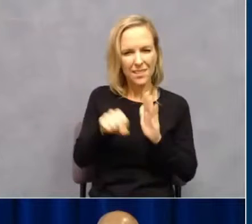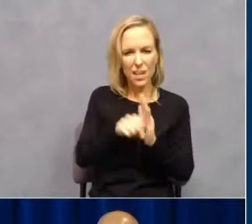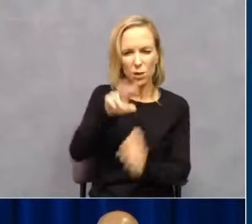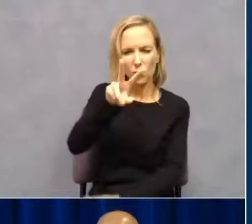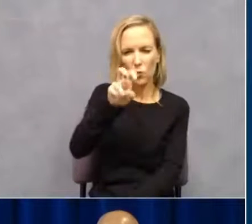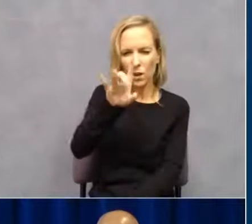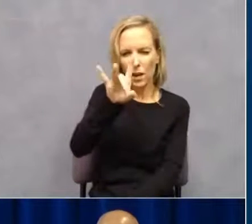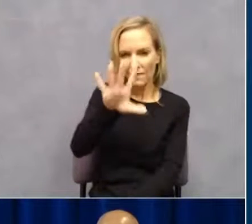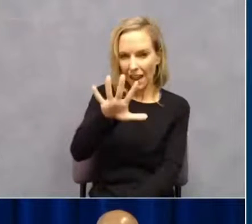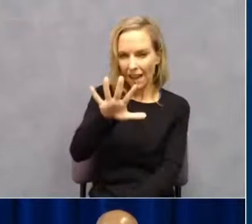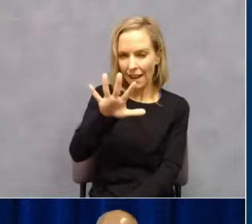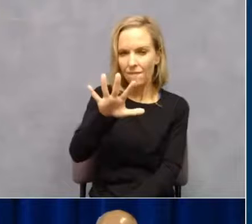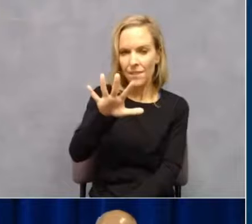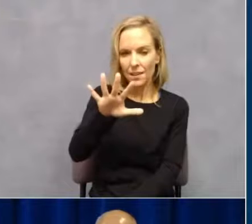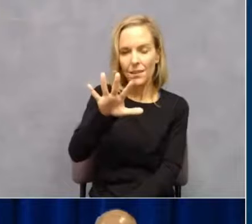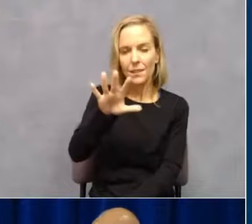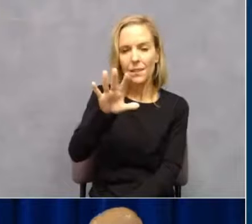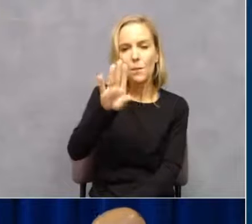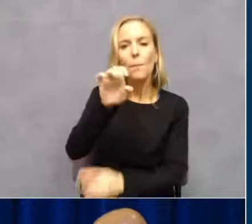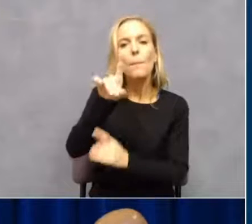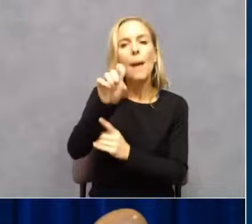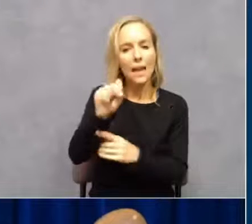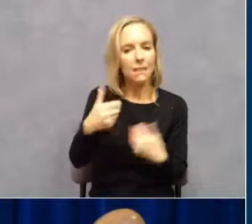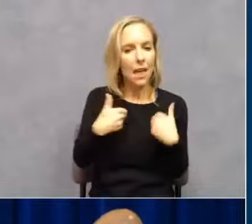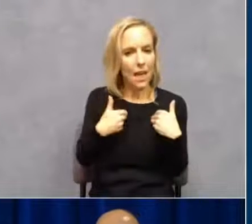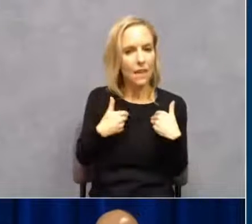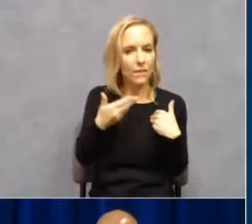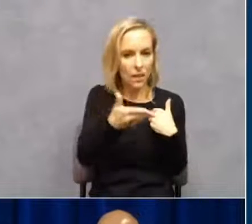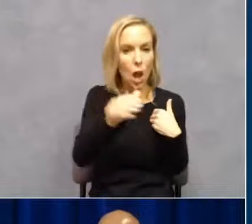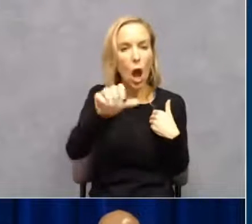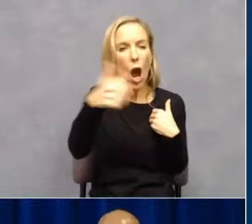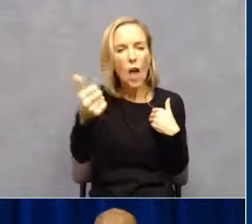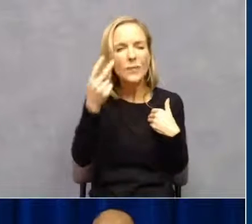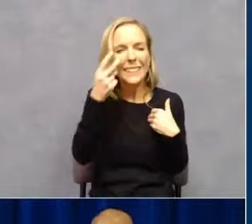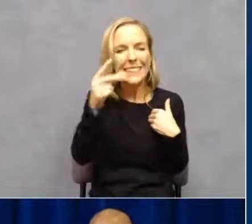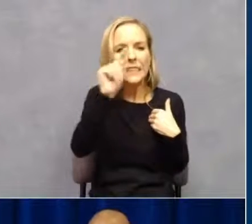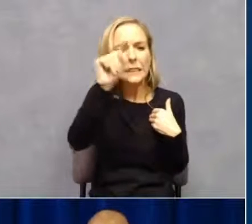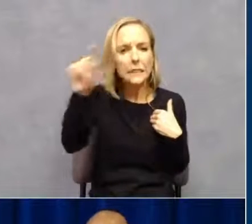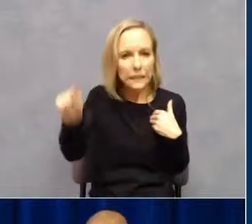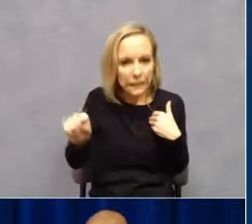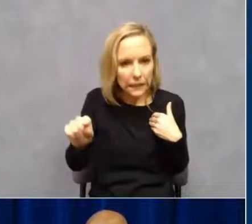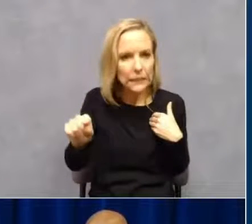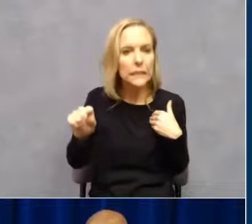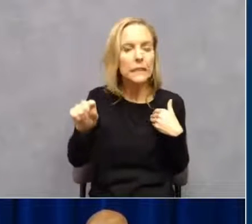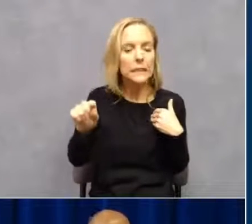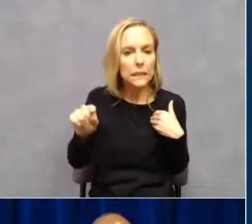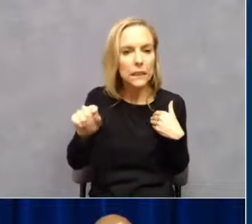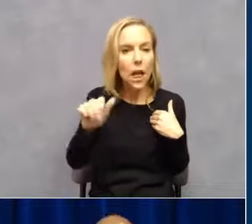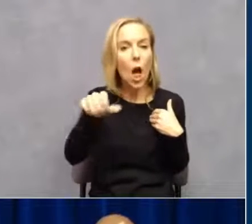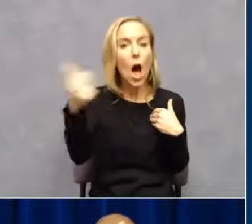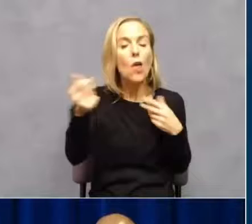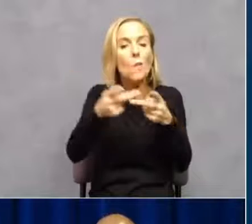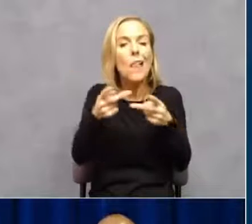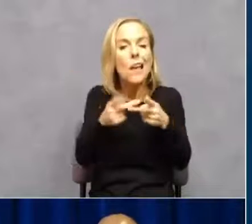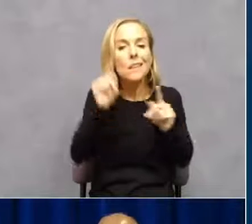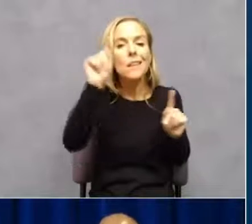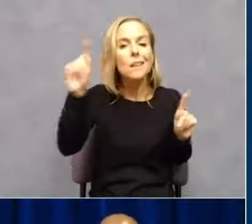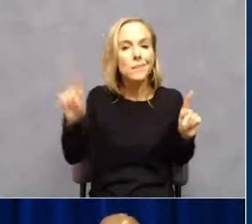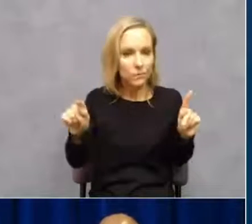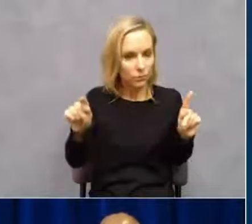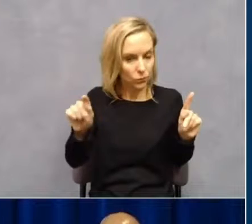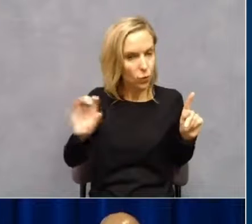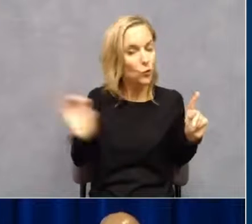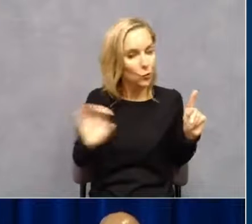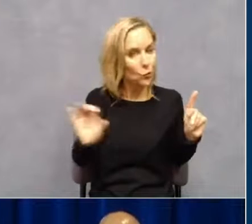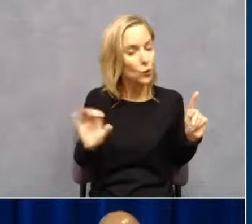beds. There are other facilities, as you see, and actually those other facilities are doing really